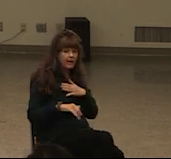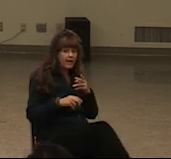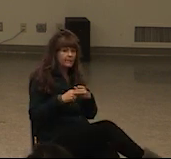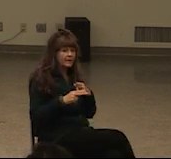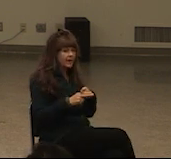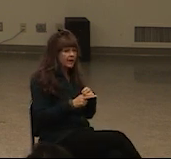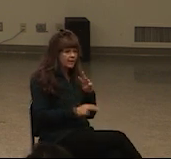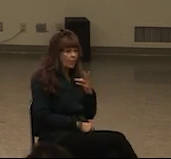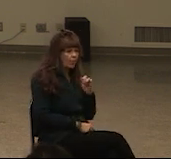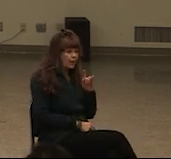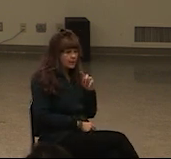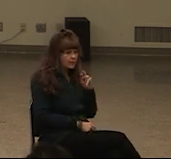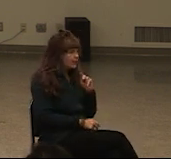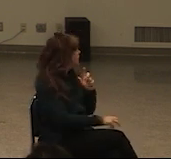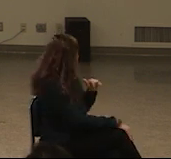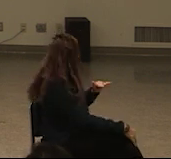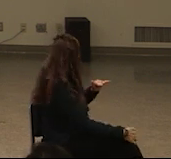R200.